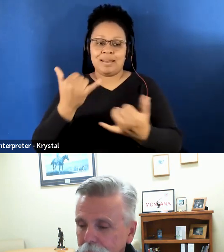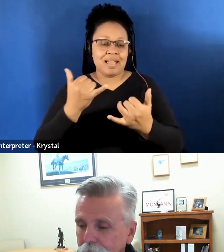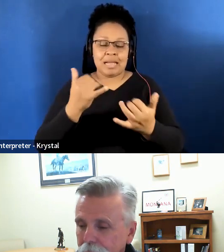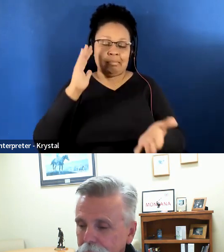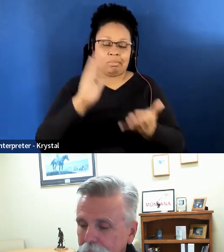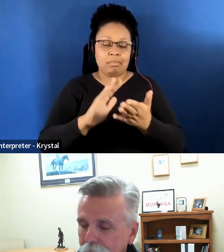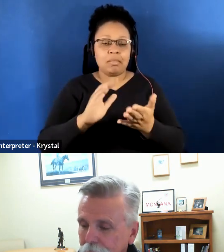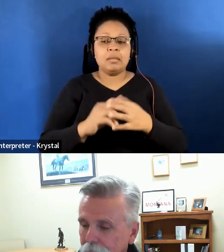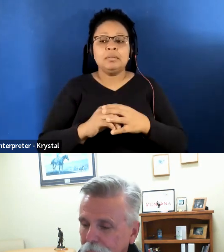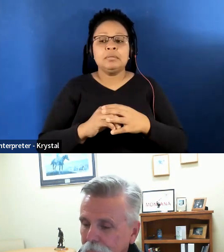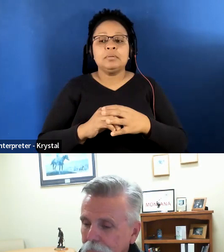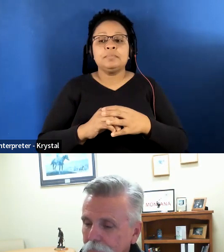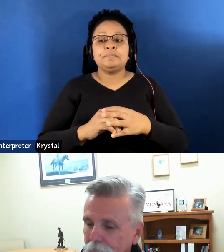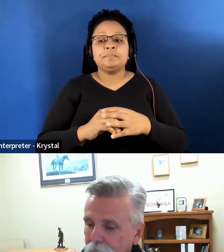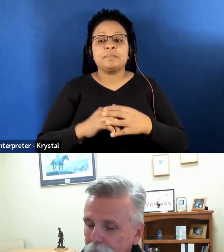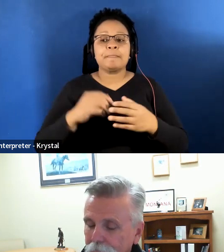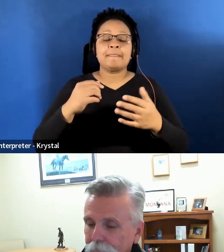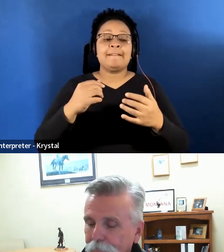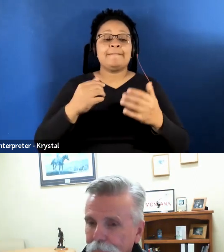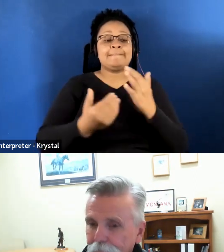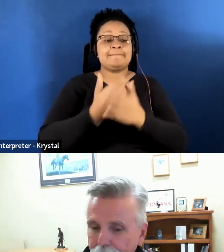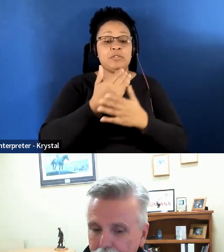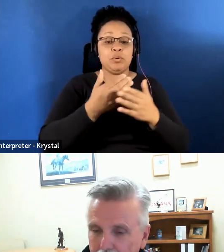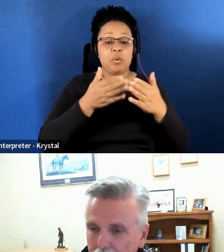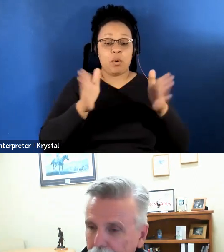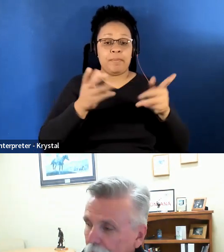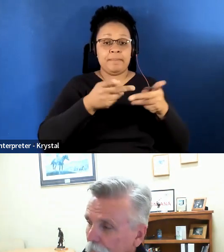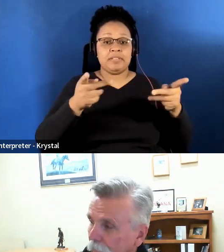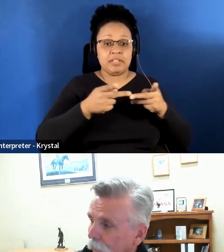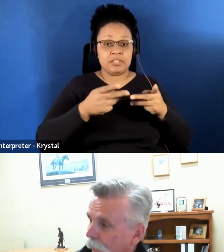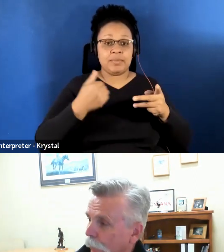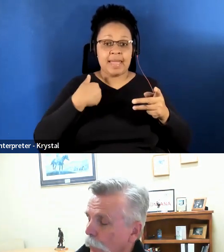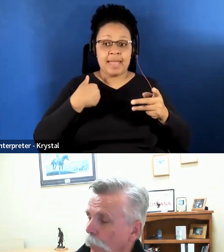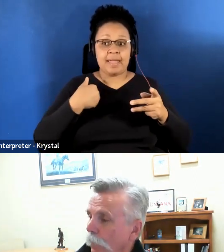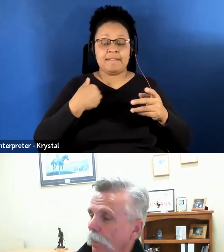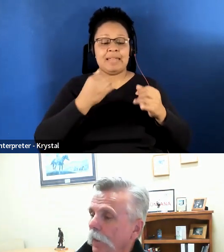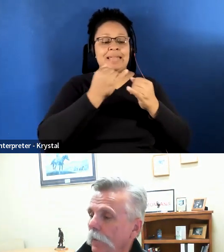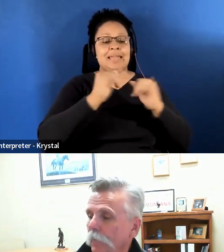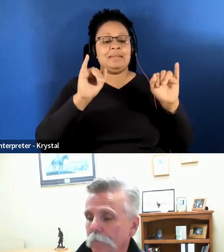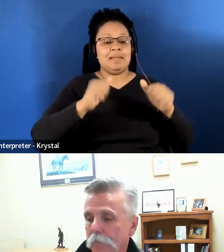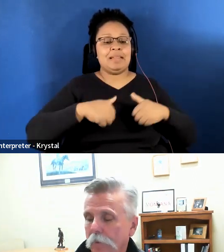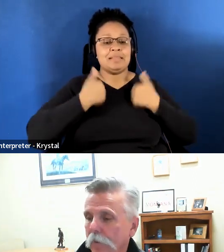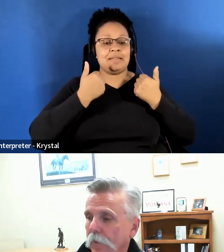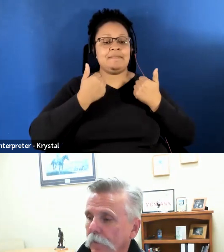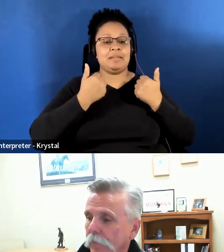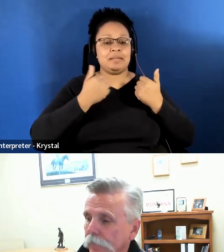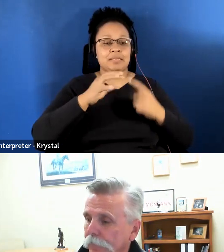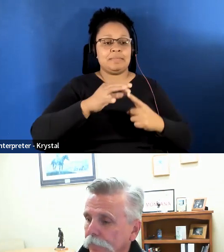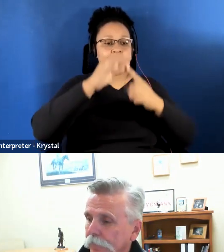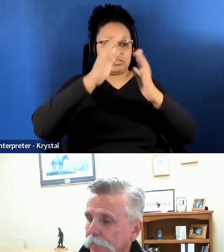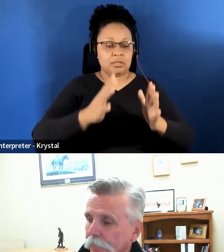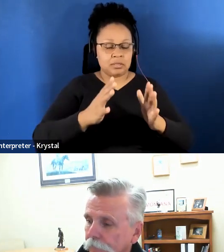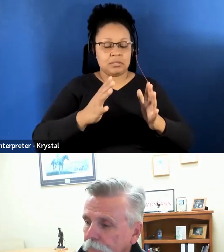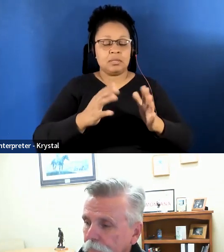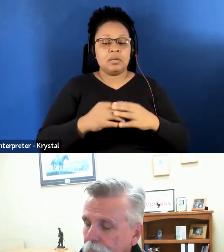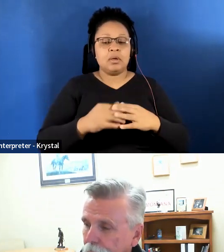We are going to, with this new open position that we have an independent living specialist open in Bozeman. We're